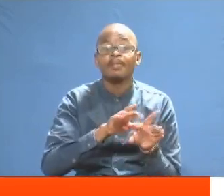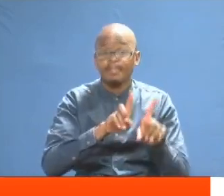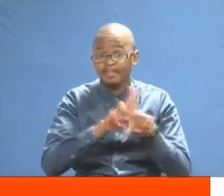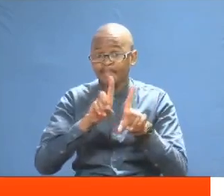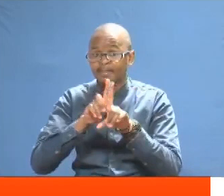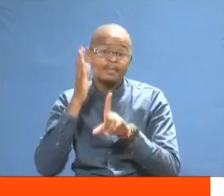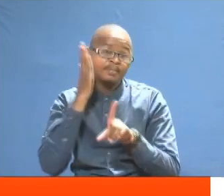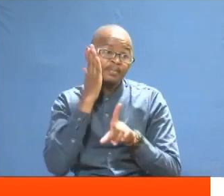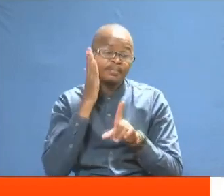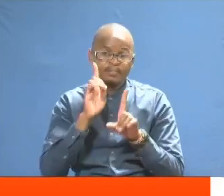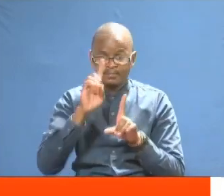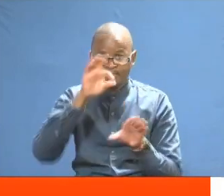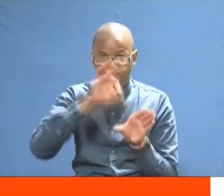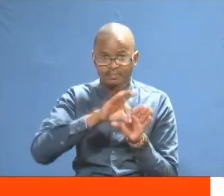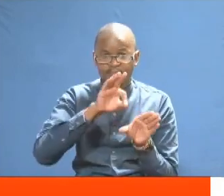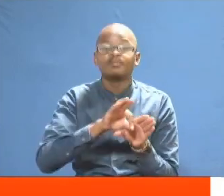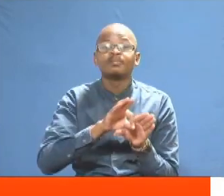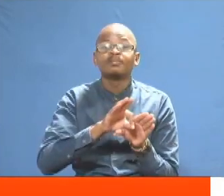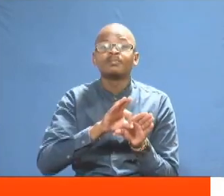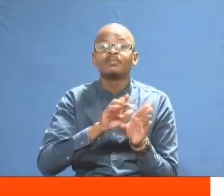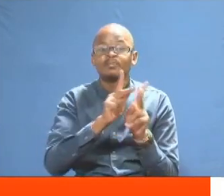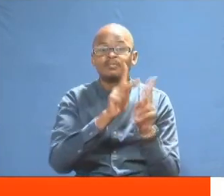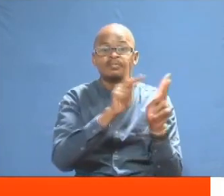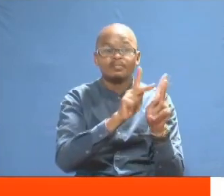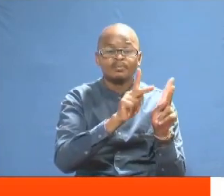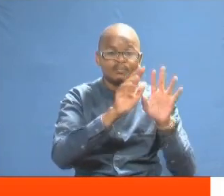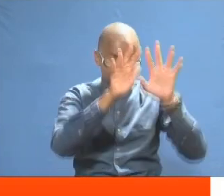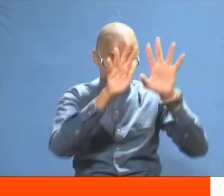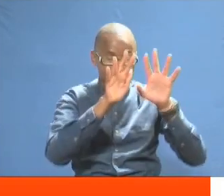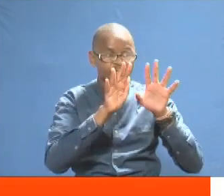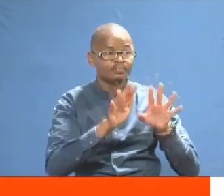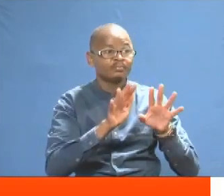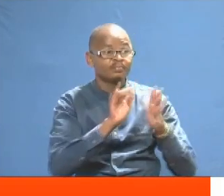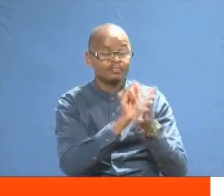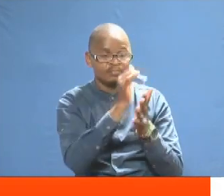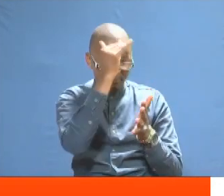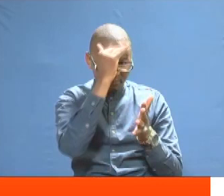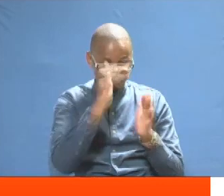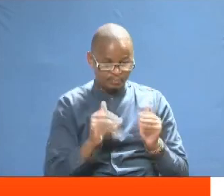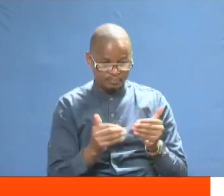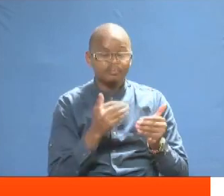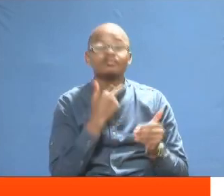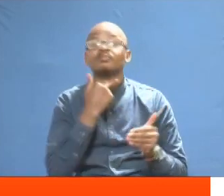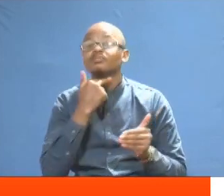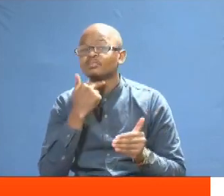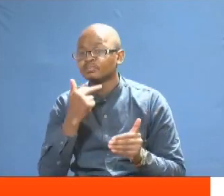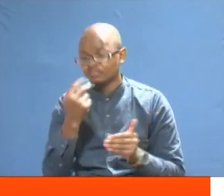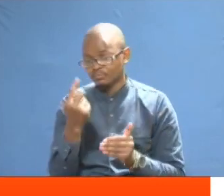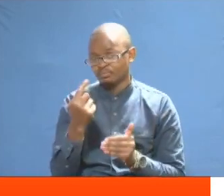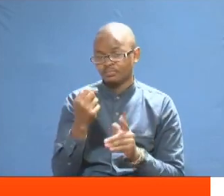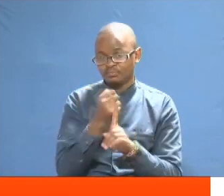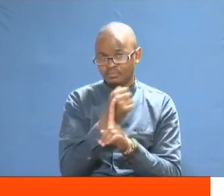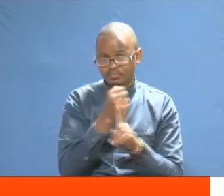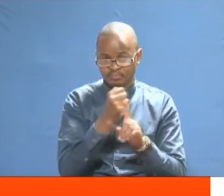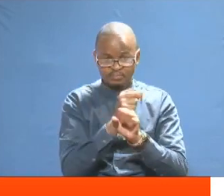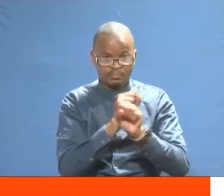the way Mama Boga has one vote. And every vote counts and matters. And that is why we are giving them the voices. The only fight the